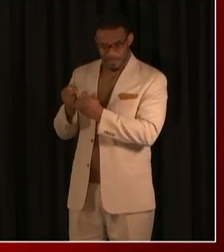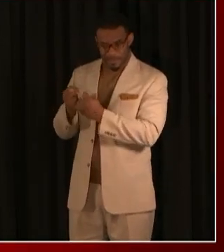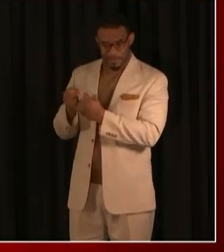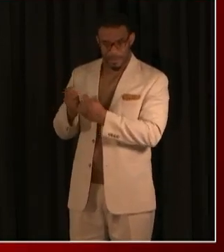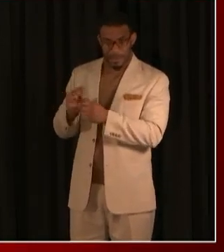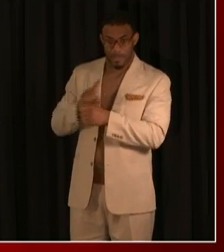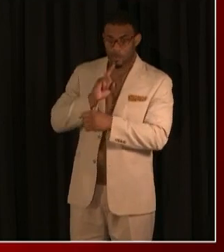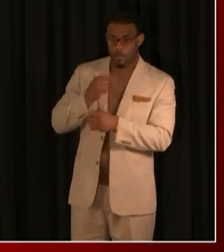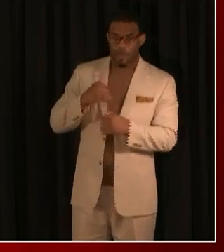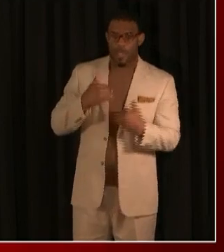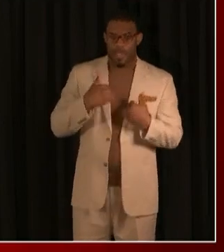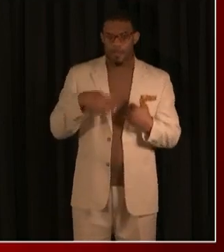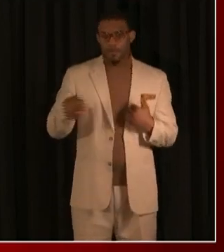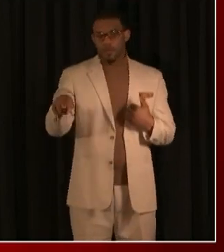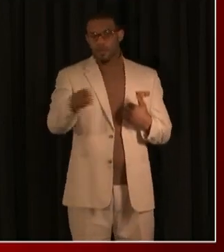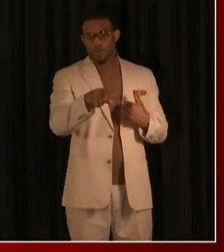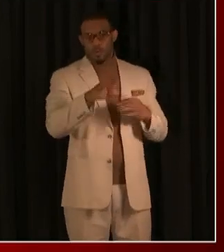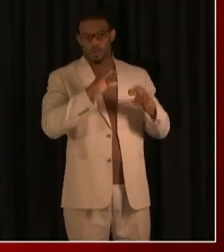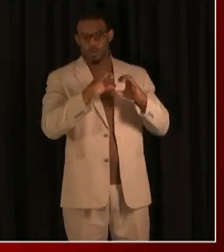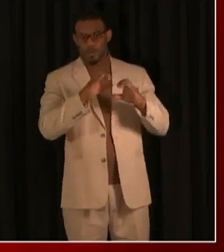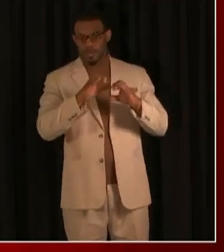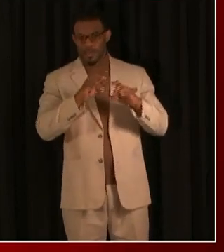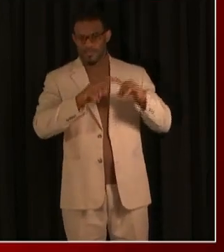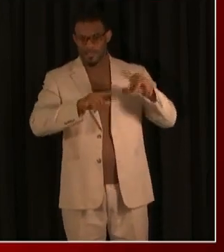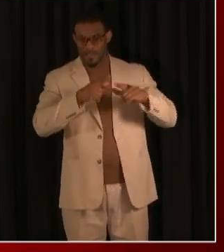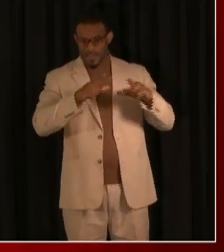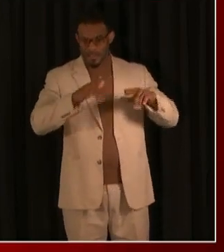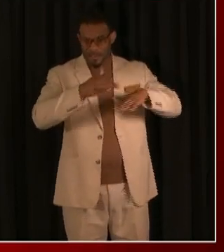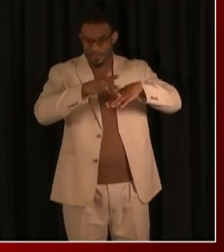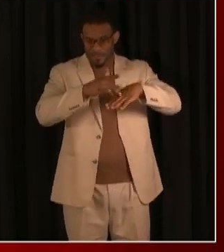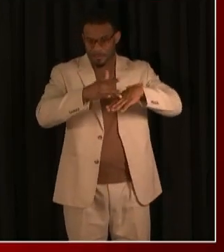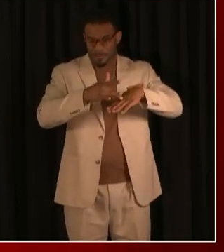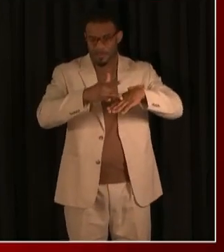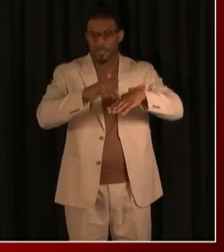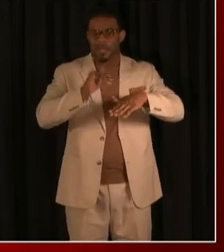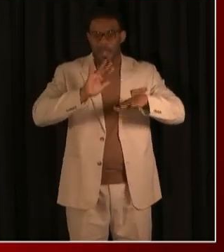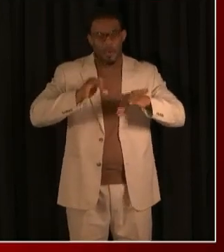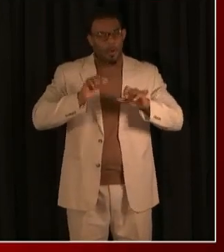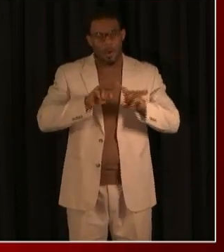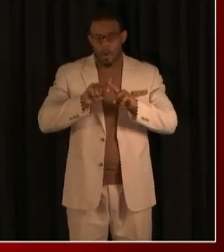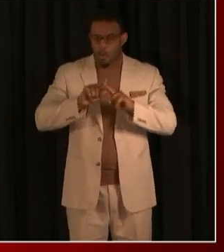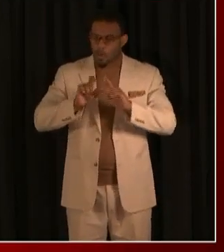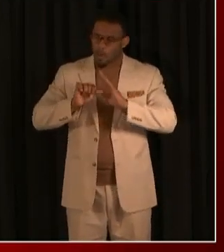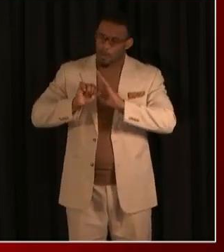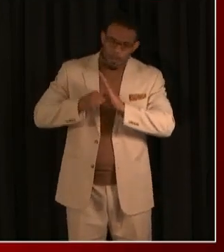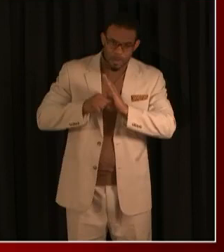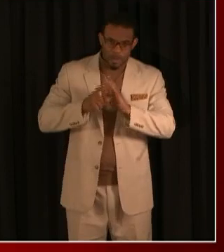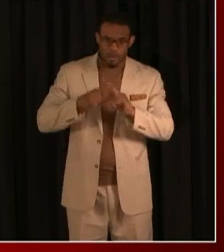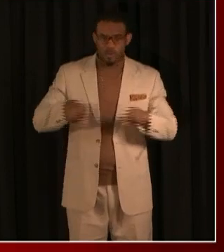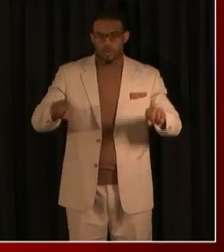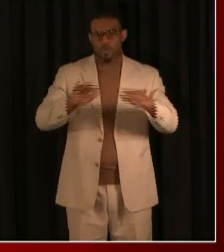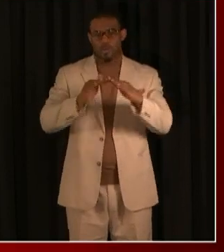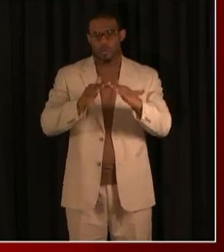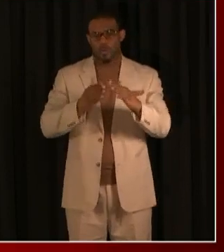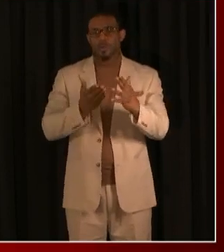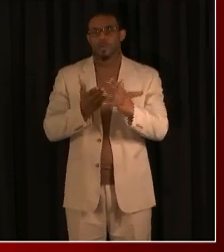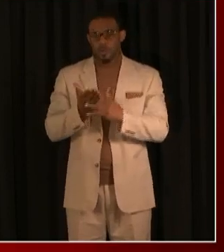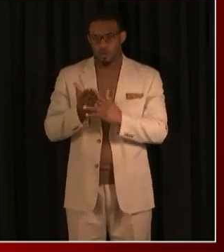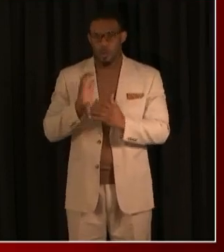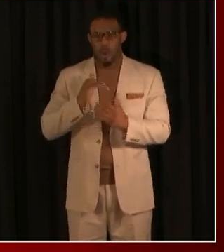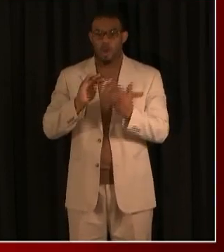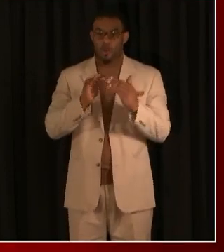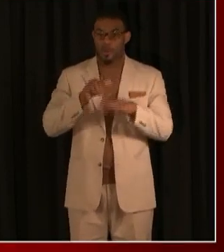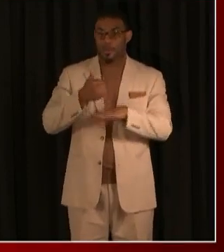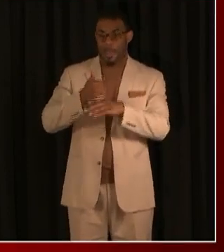team and making sure that we have those communications in various languages, that is how we're also pushing that out to the community